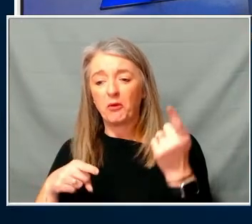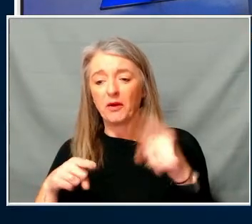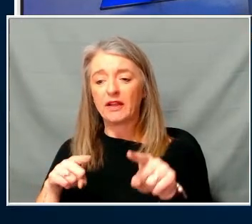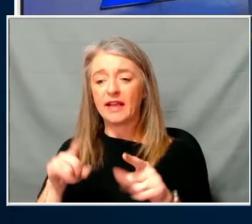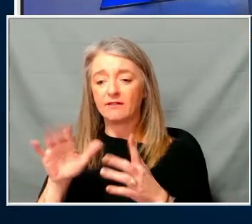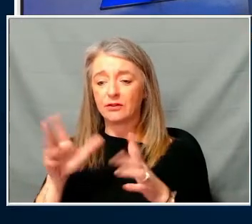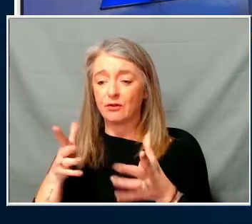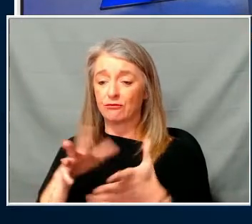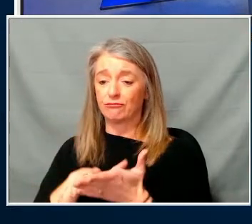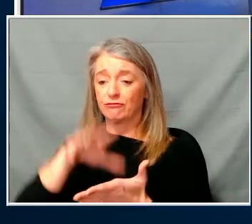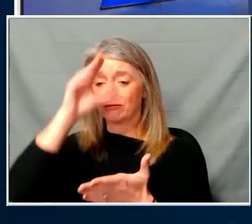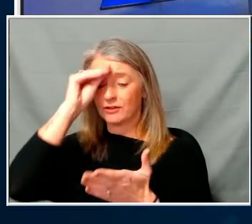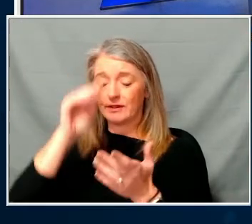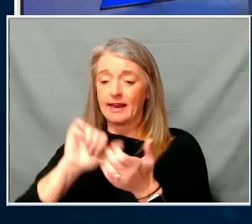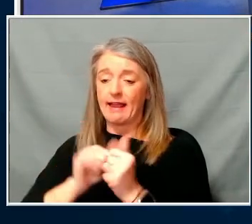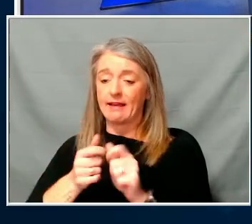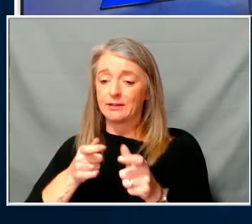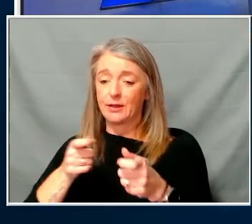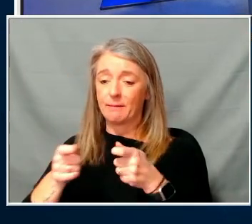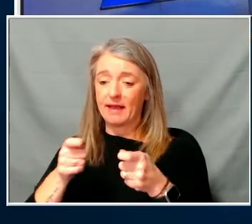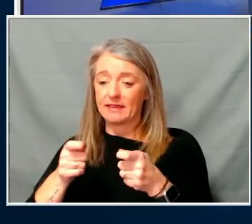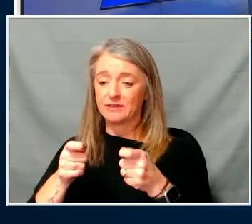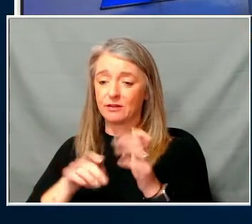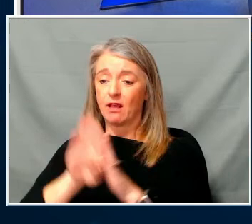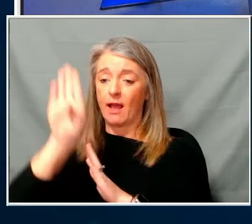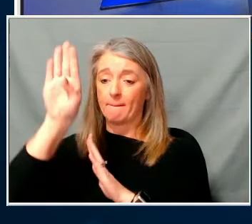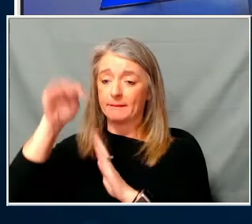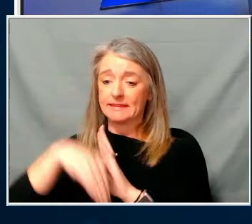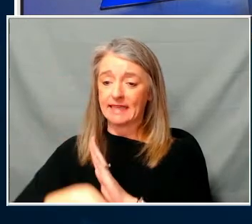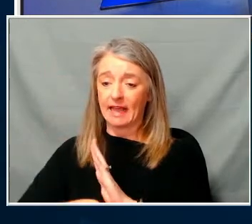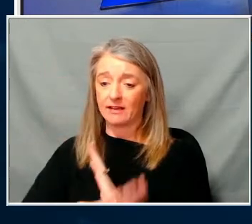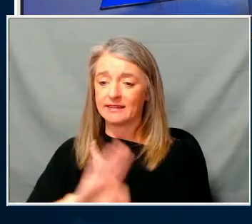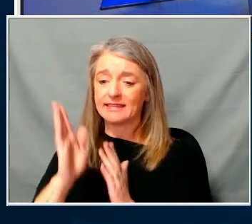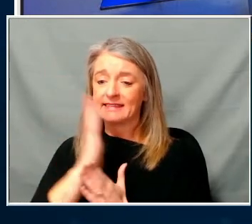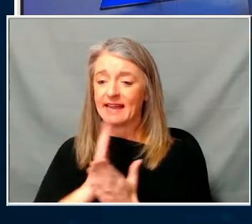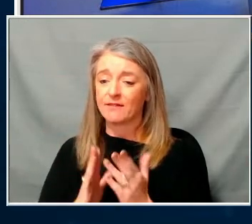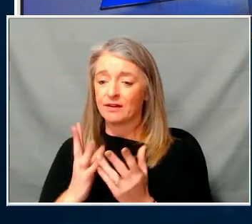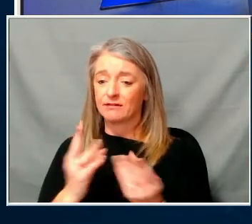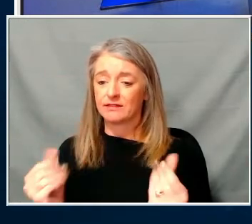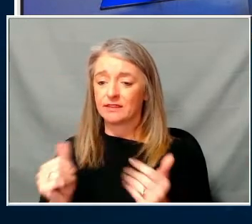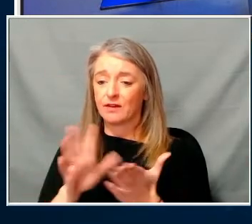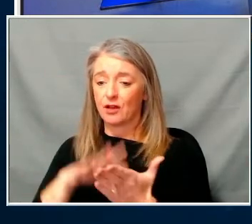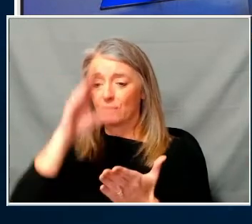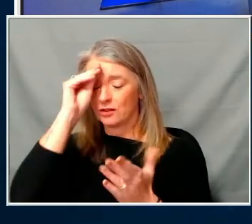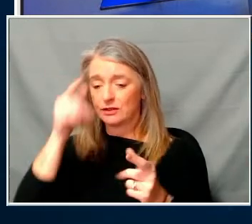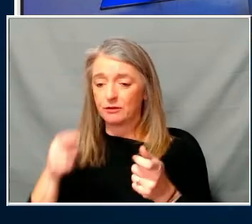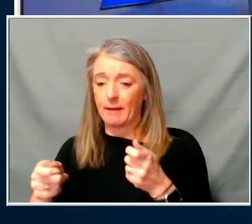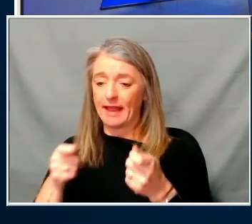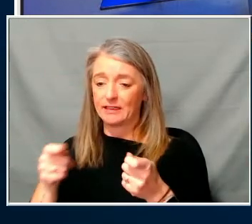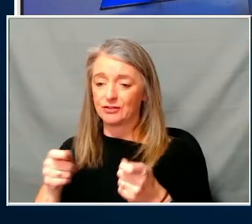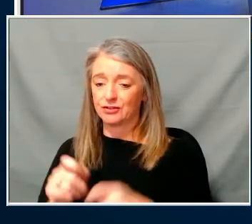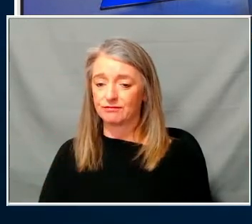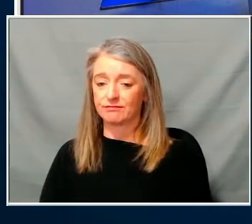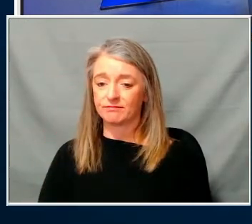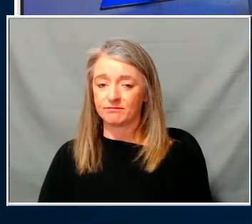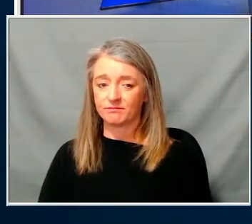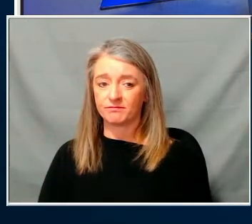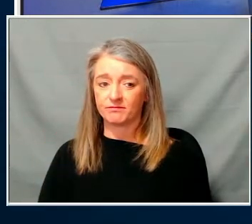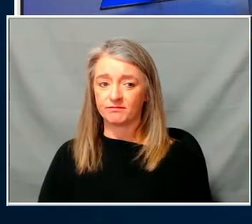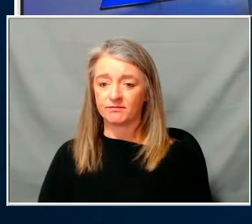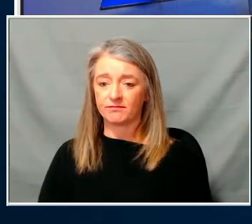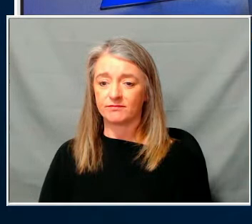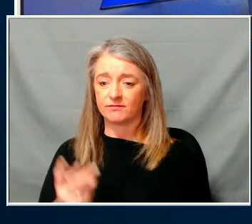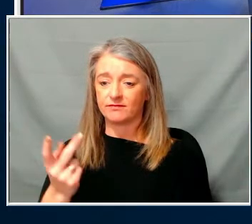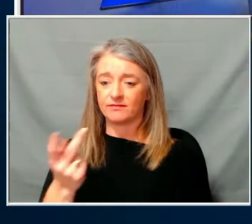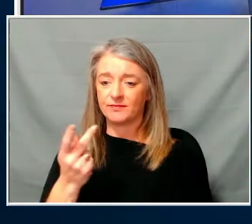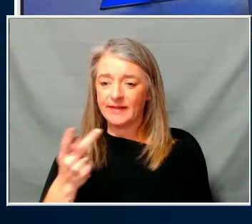through Yes. the peaks and valleys, right? It never really goes away. You just learn to manage it better, right? Brian's my man. We're going to have to get a coffee if